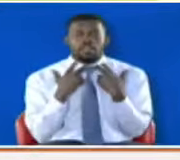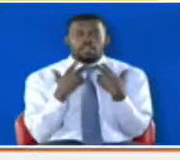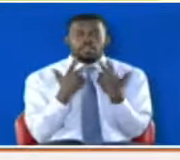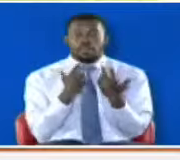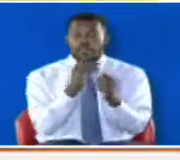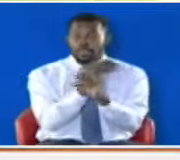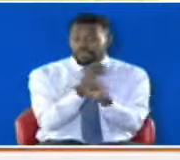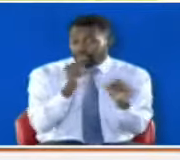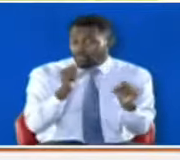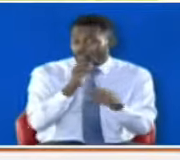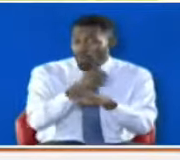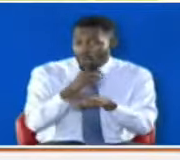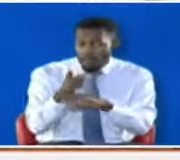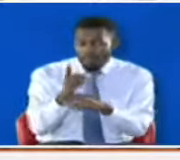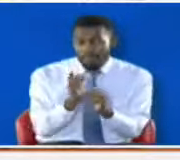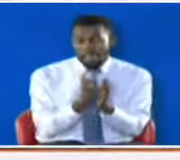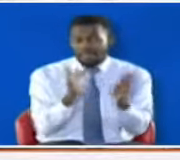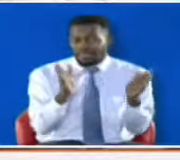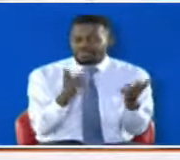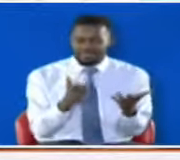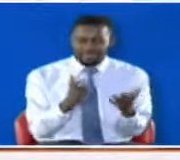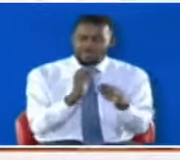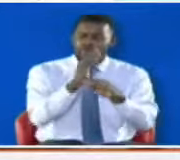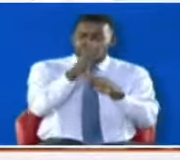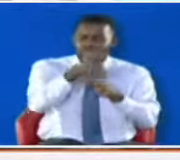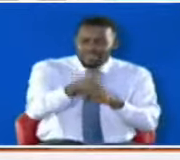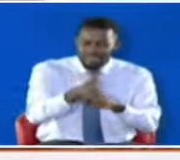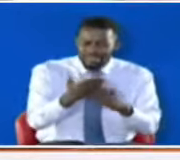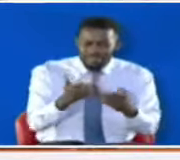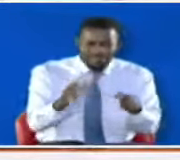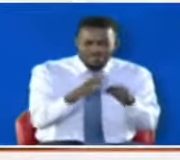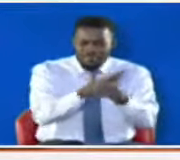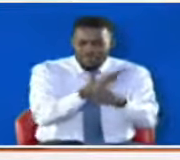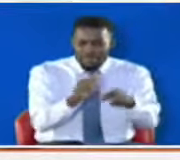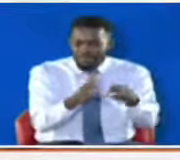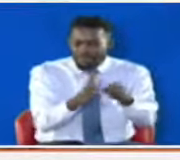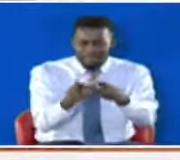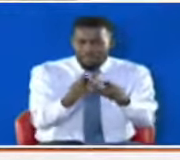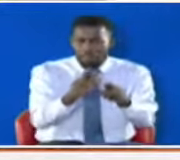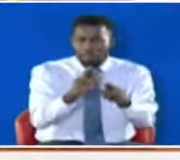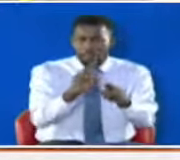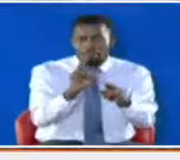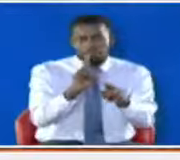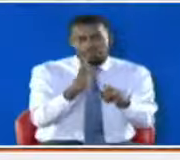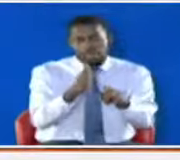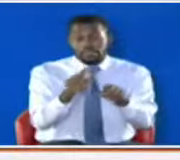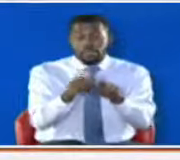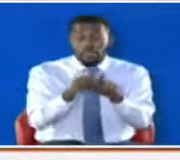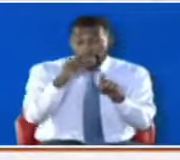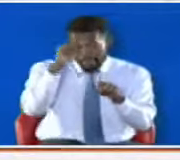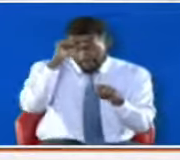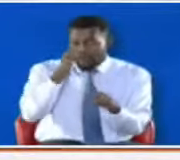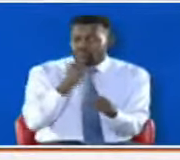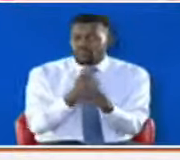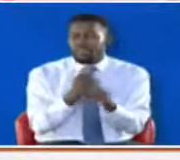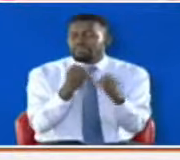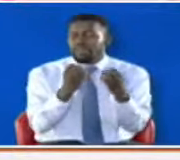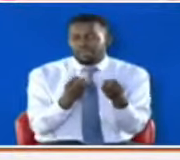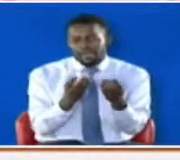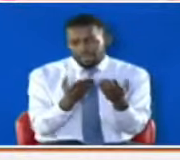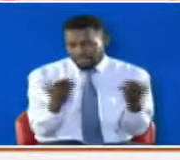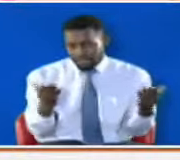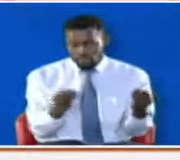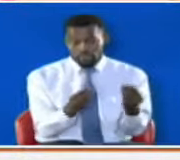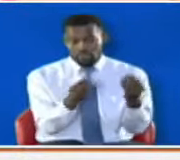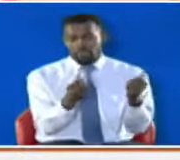president warned Kenyans against crossing flooded rivers. He said his government is doing all it can to deal with the floods. The